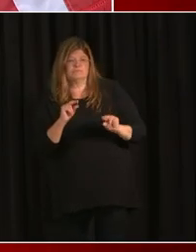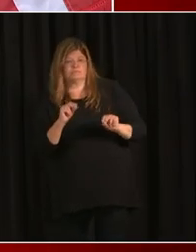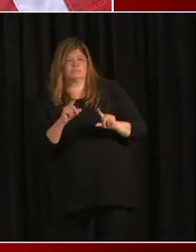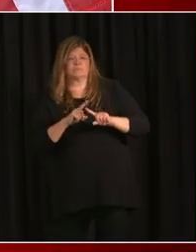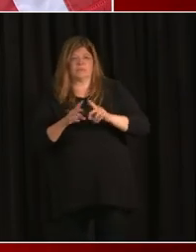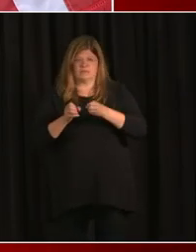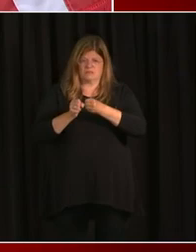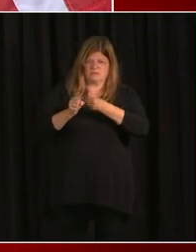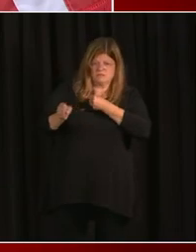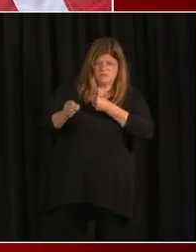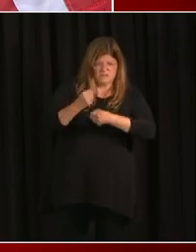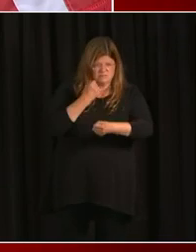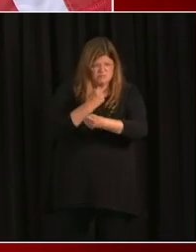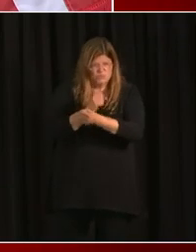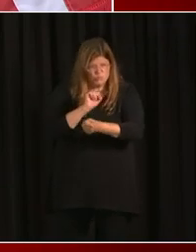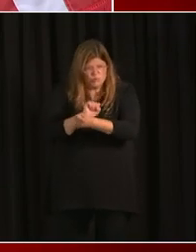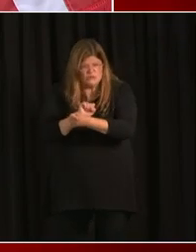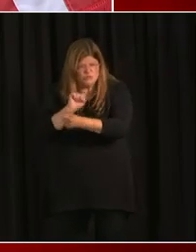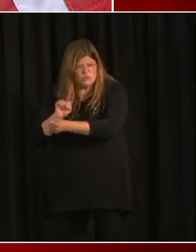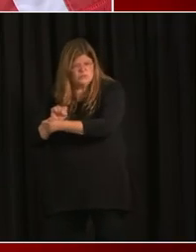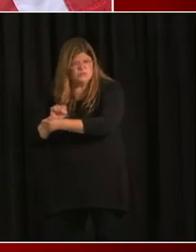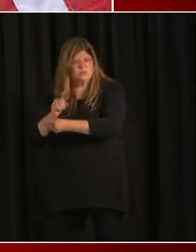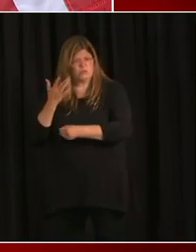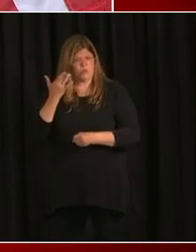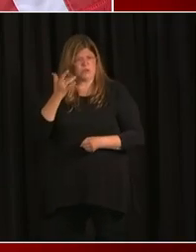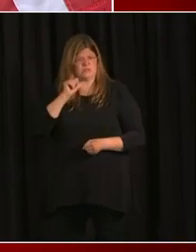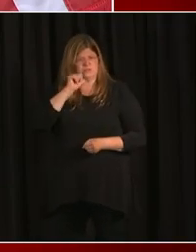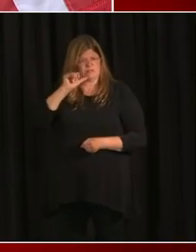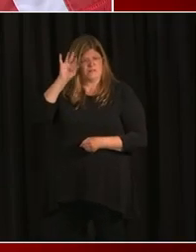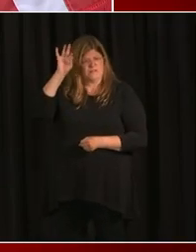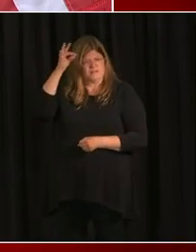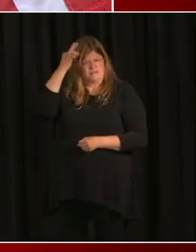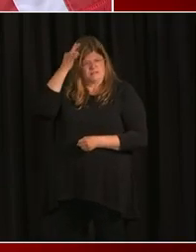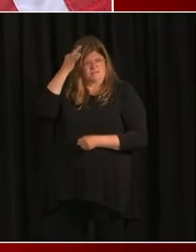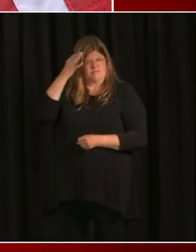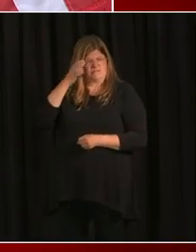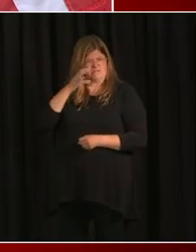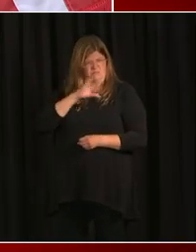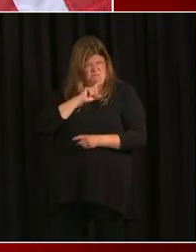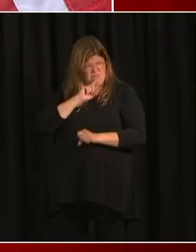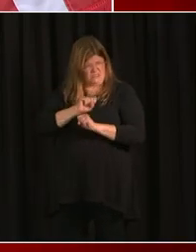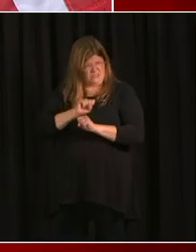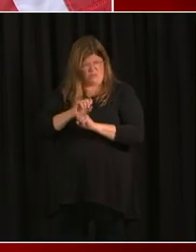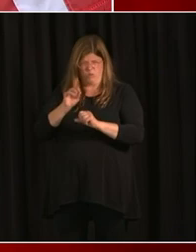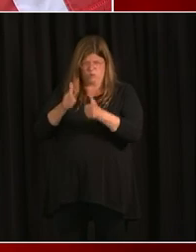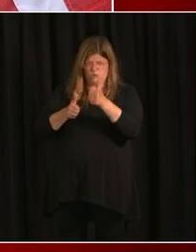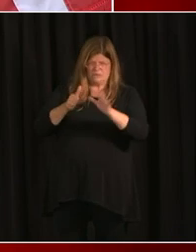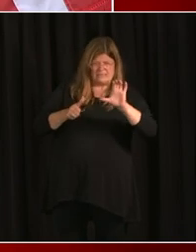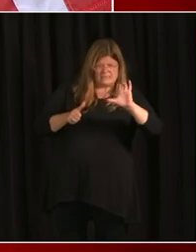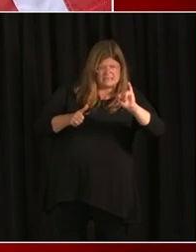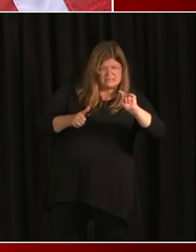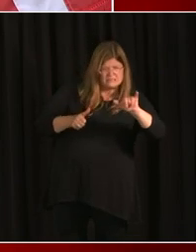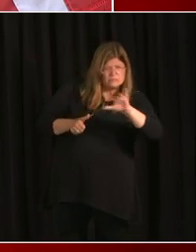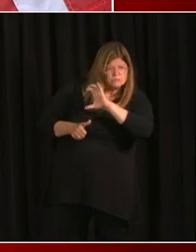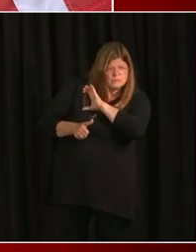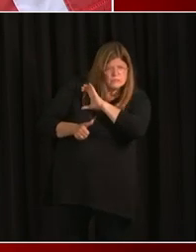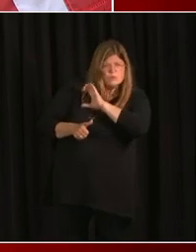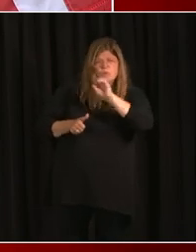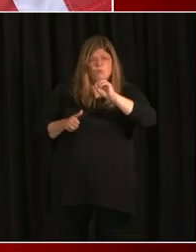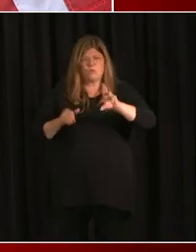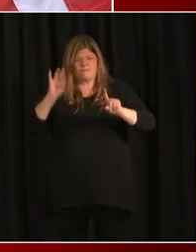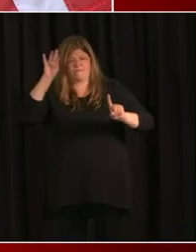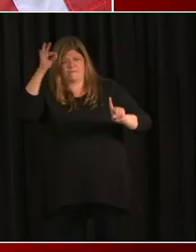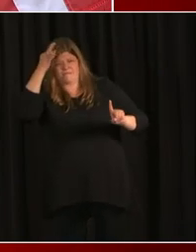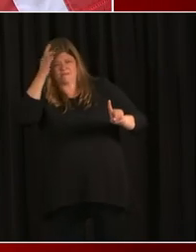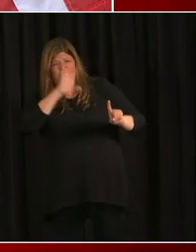detained by officers. I'm not sure if those officers have been identified. I'm also not sure why people